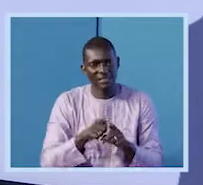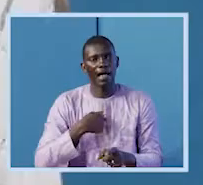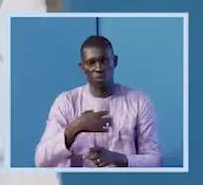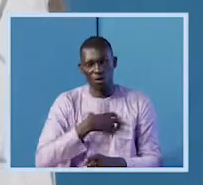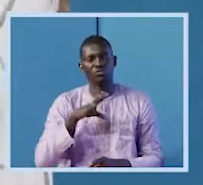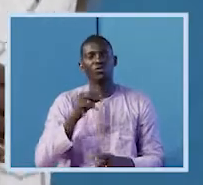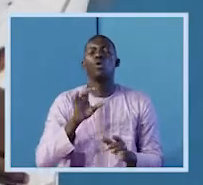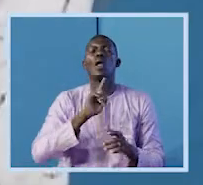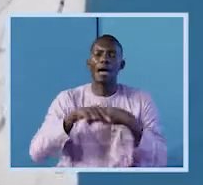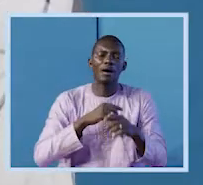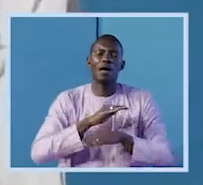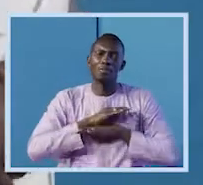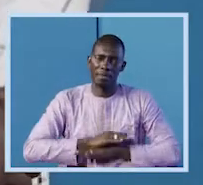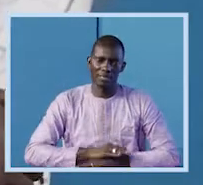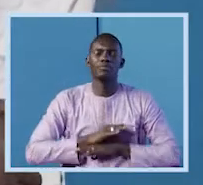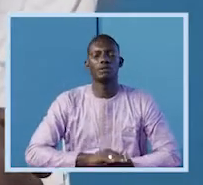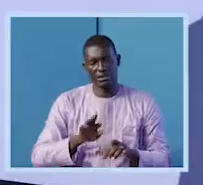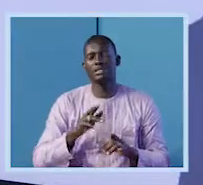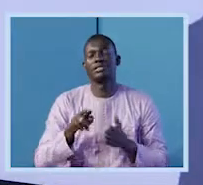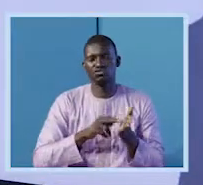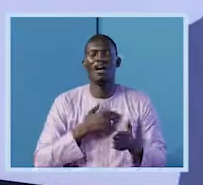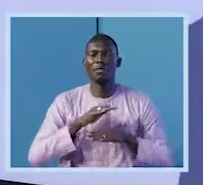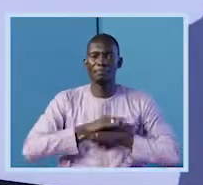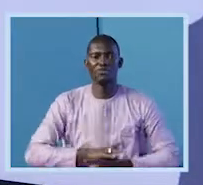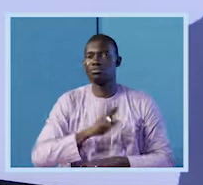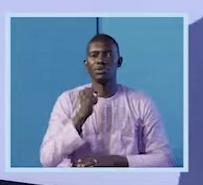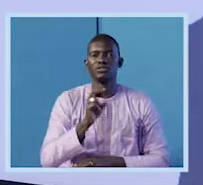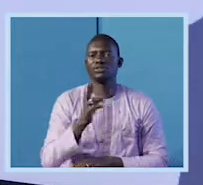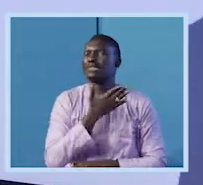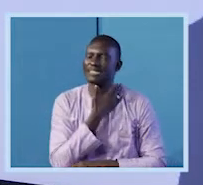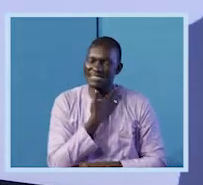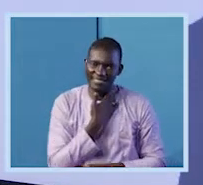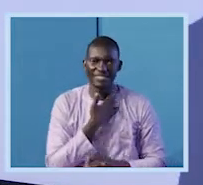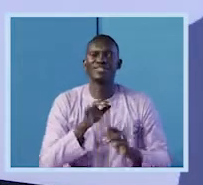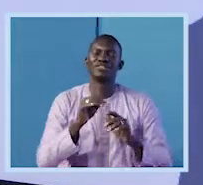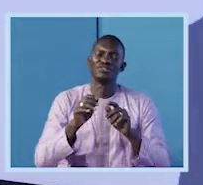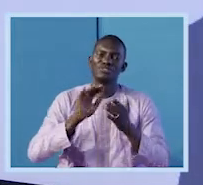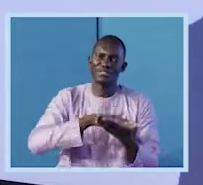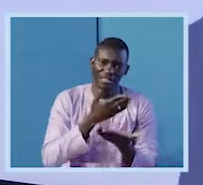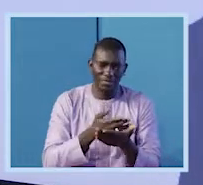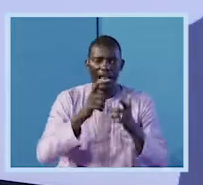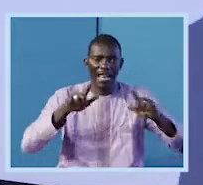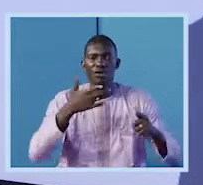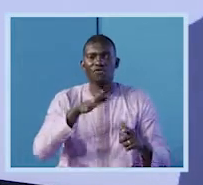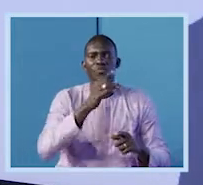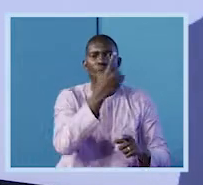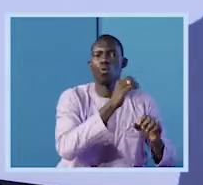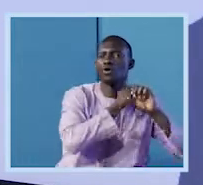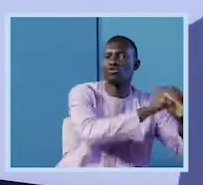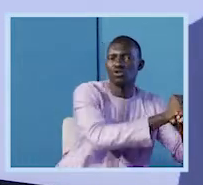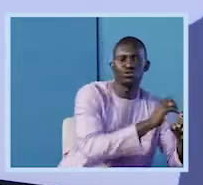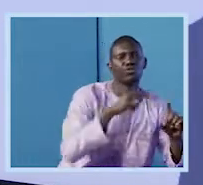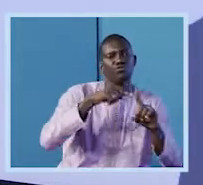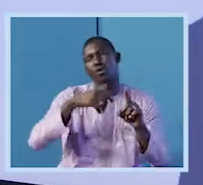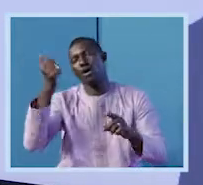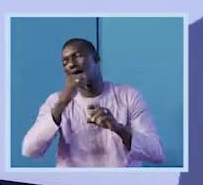learn sign language. What about patience? Huh? Patience. Yeah. You need to also have patience because it's not easy, to interpret language from one culture to another